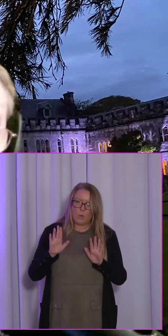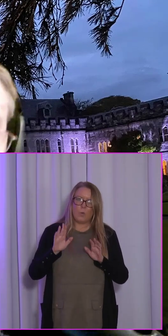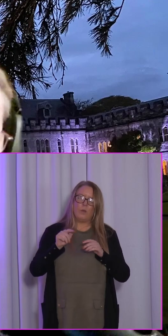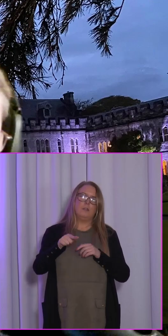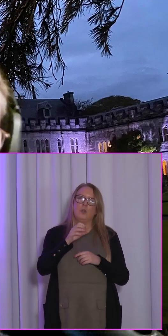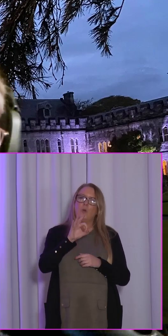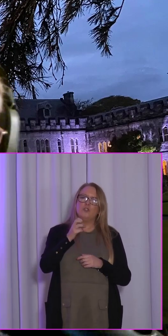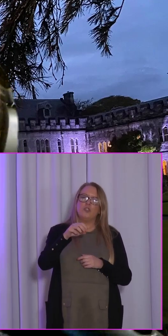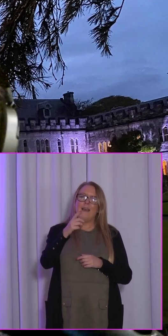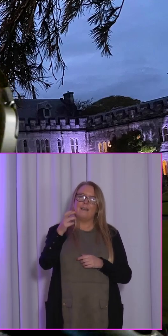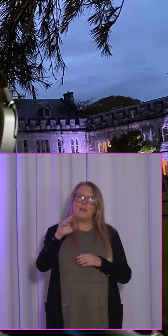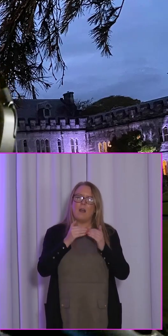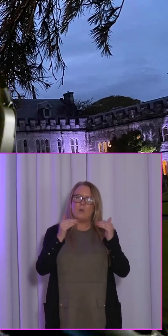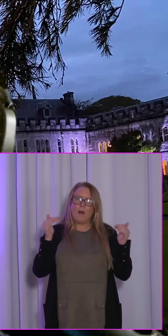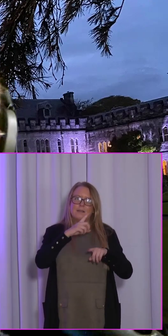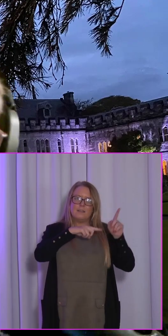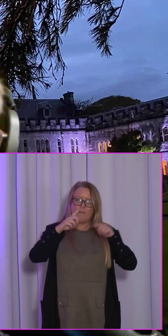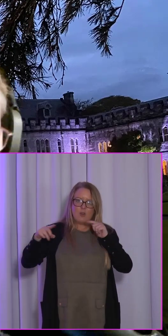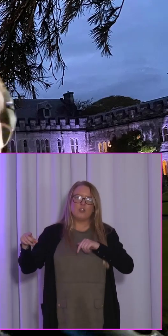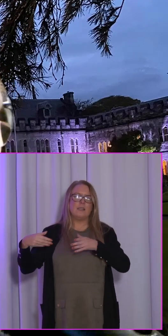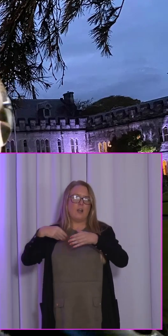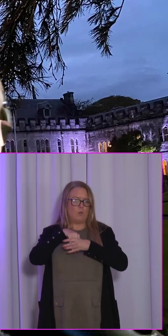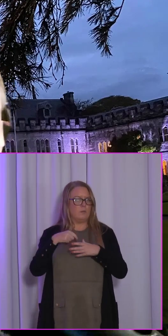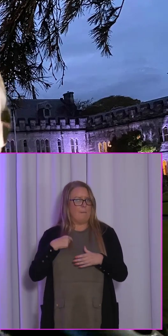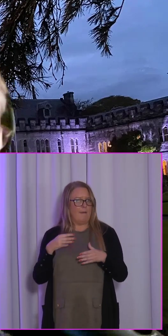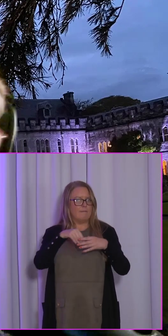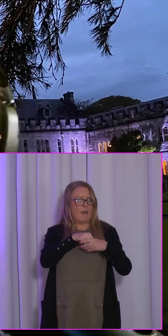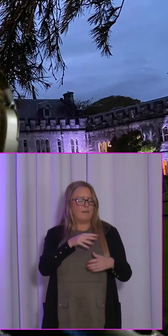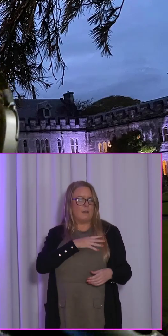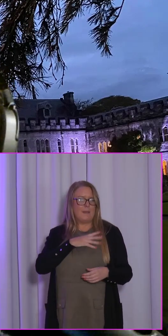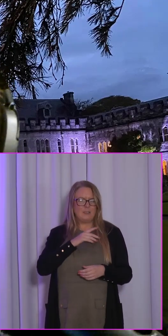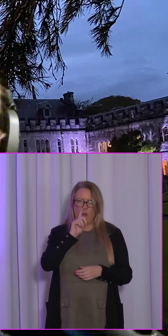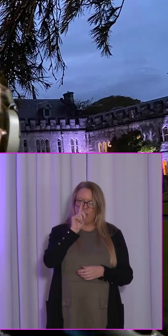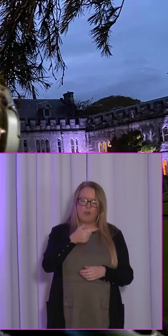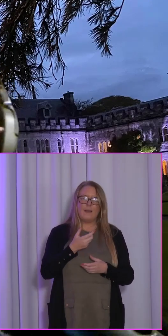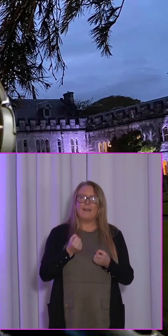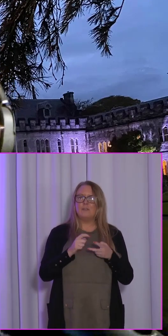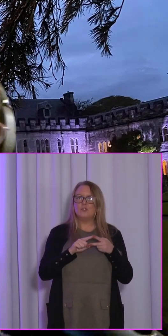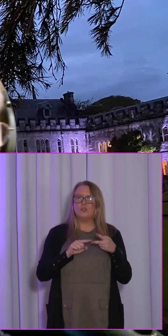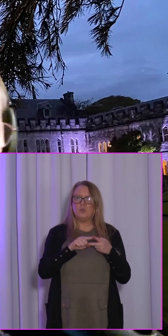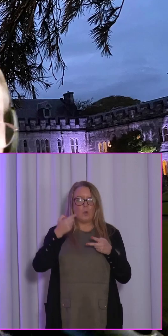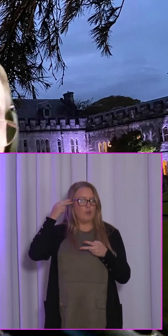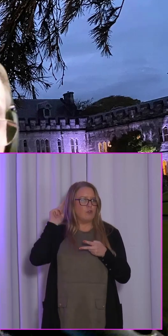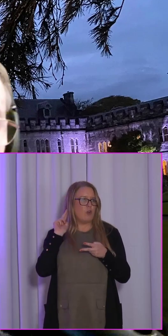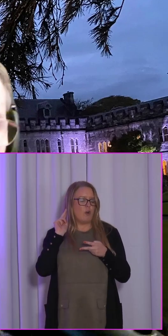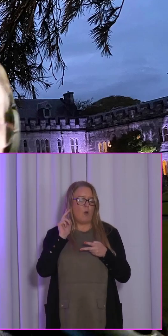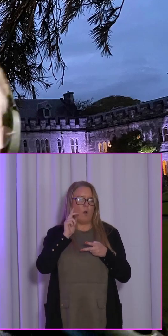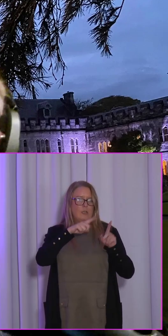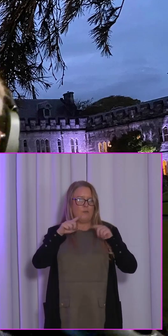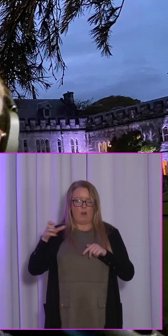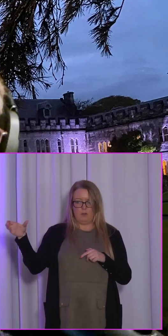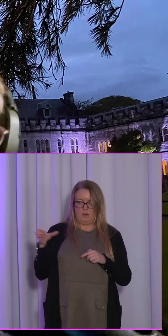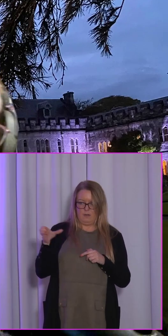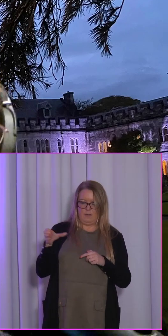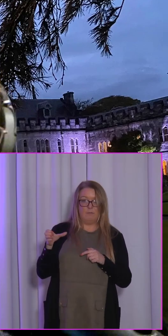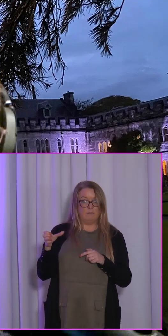Equality, Diversity and Inclusion Steering Committee. And we are very, very lucky. We have 2 neurodivergent people who are on that committee,